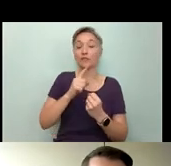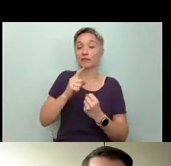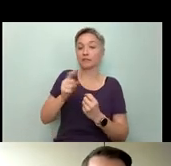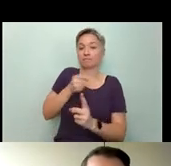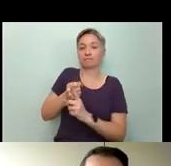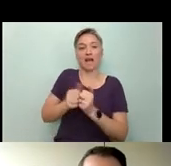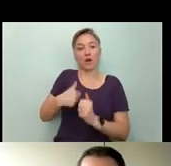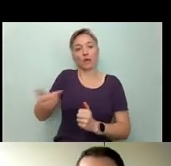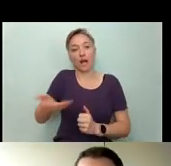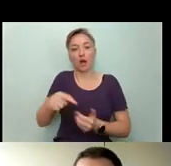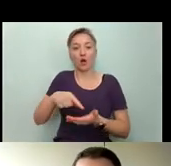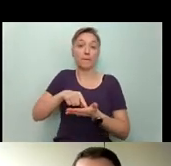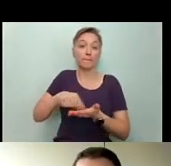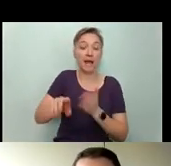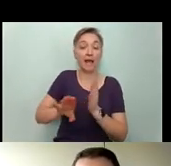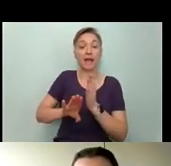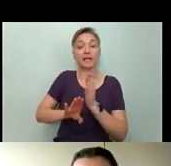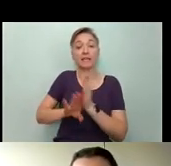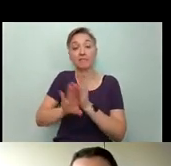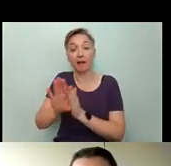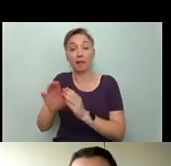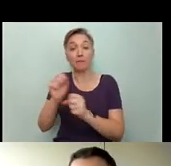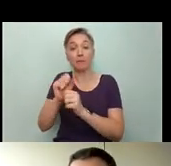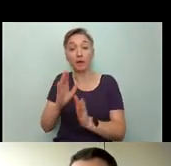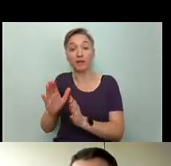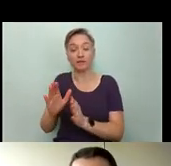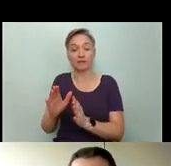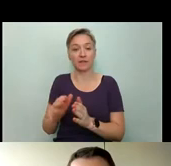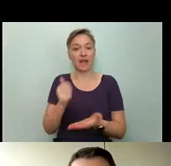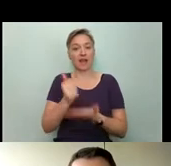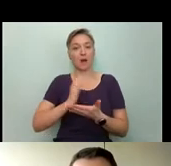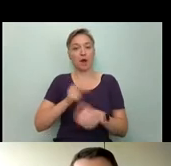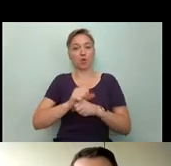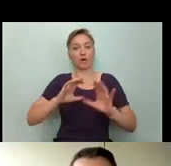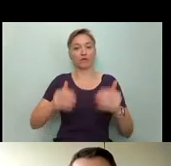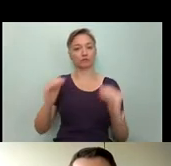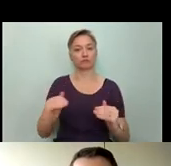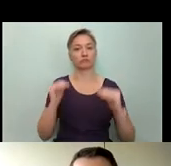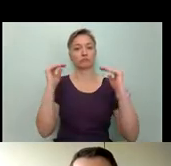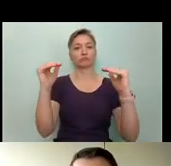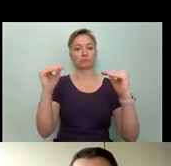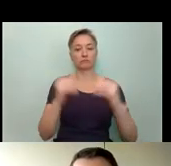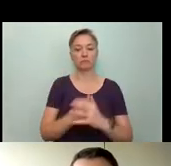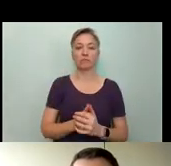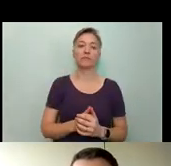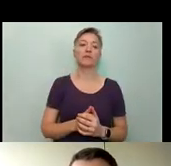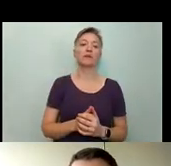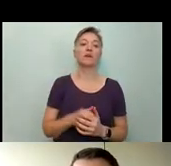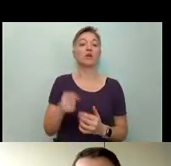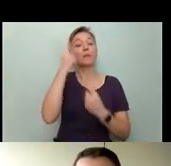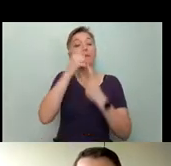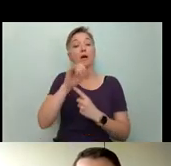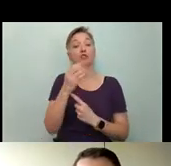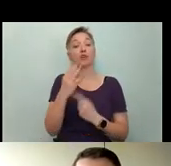develop our staff, and advance our workforce. When you think about compensation and job structures, ultimately, they act as